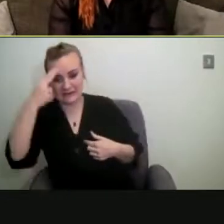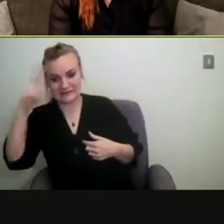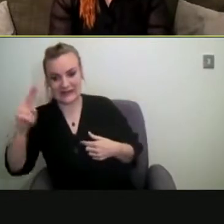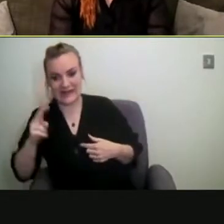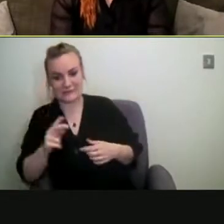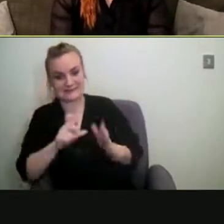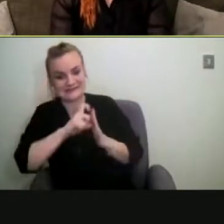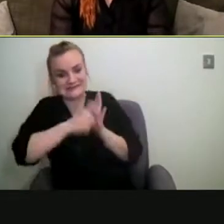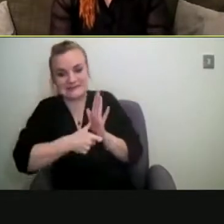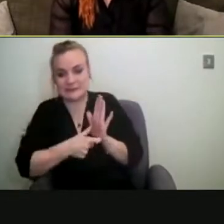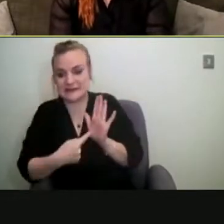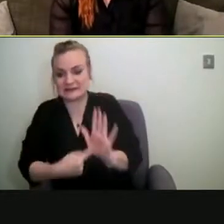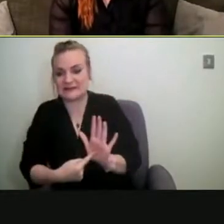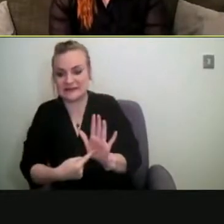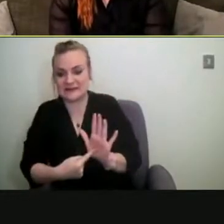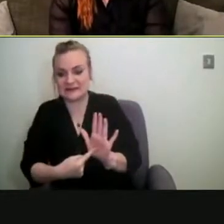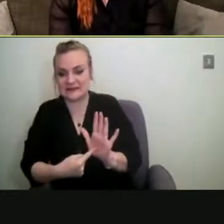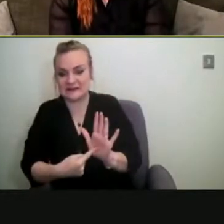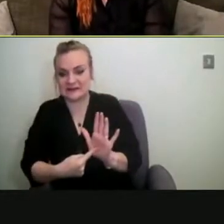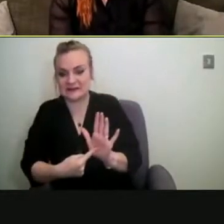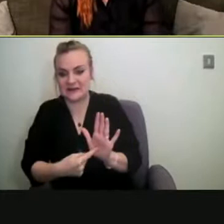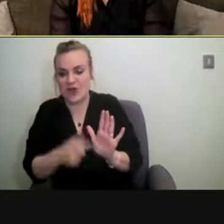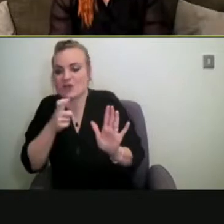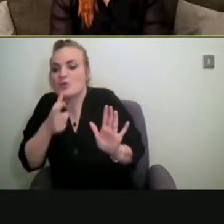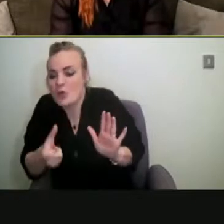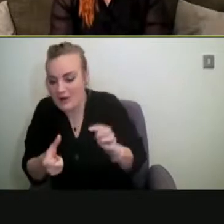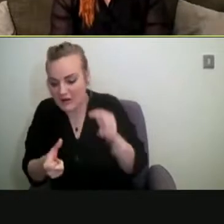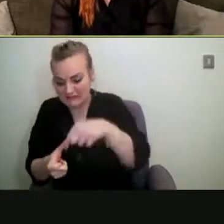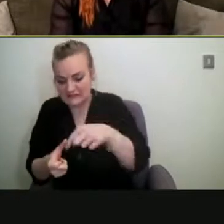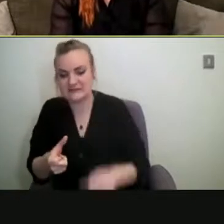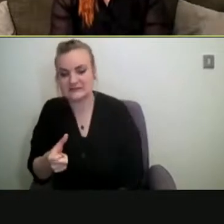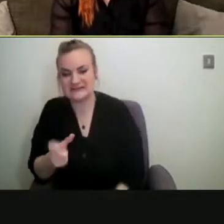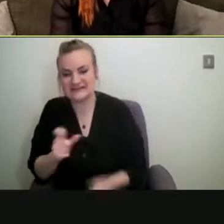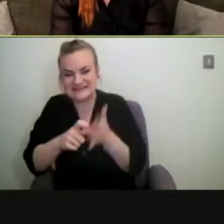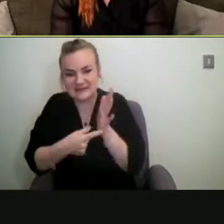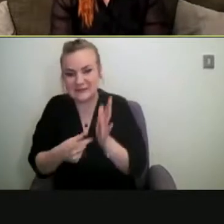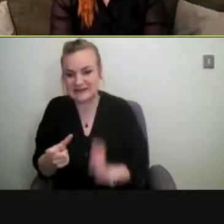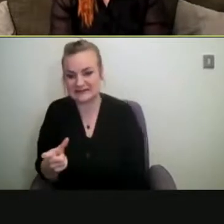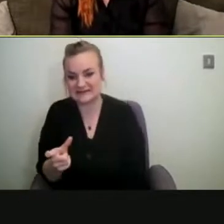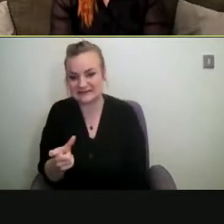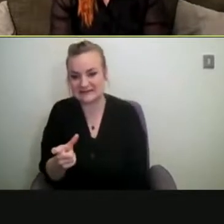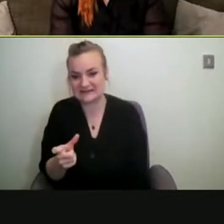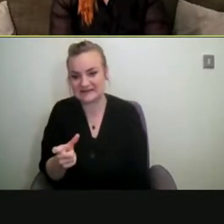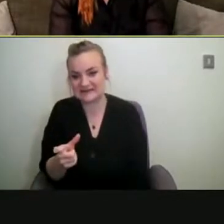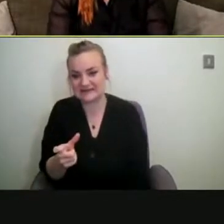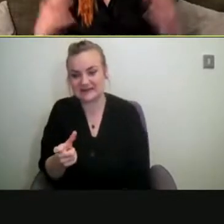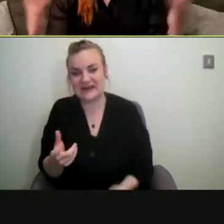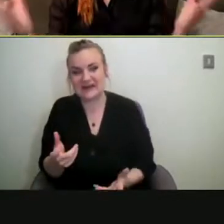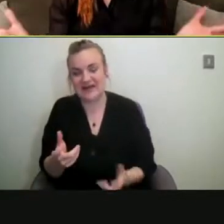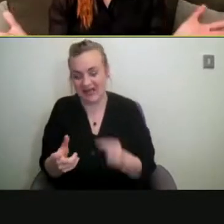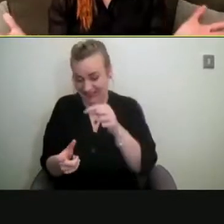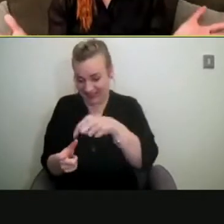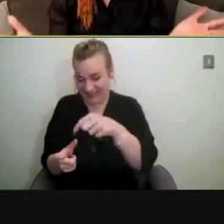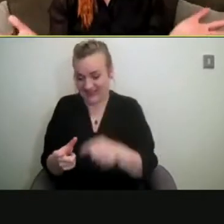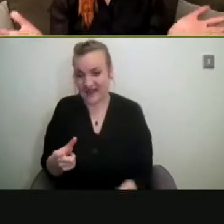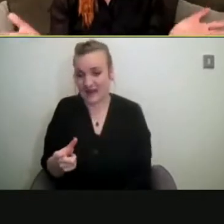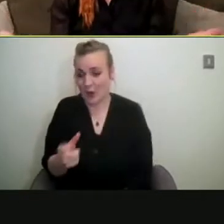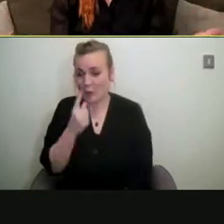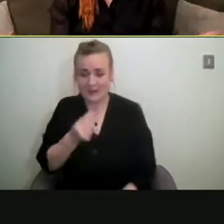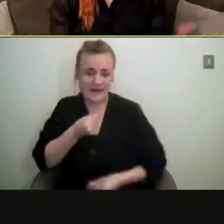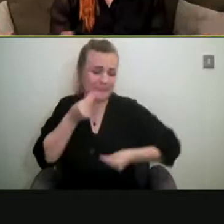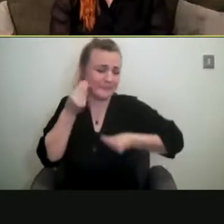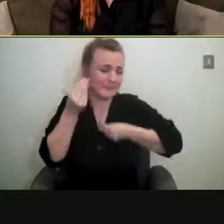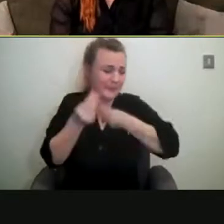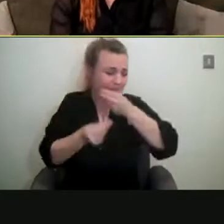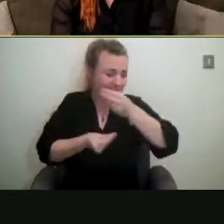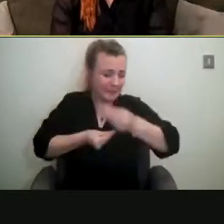or the word disability is a whole, we could spend an hour talking